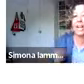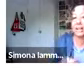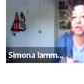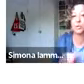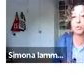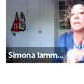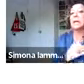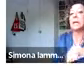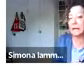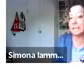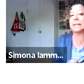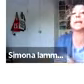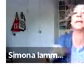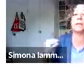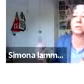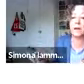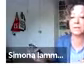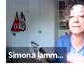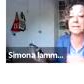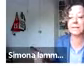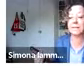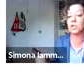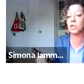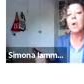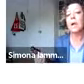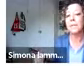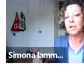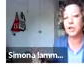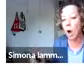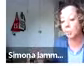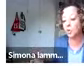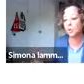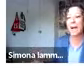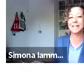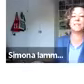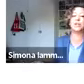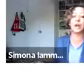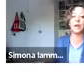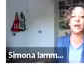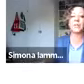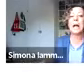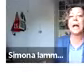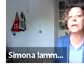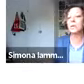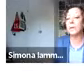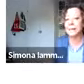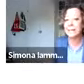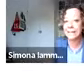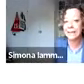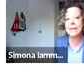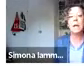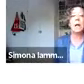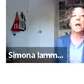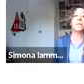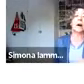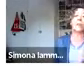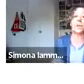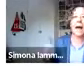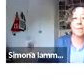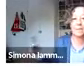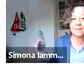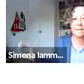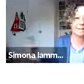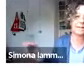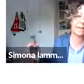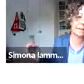the change between 1980 and 2016. So the top 20 earners. And you can see that